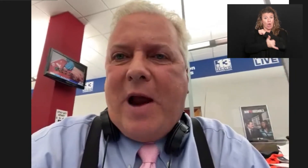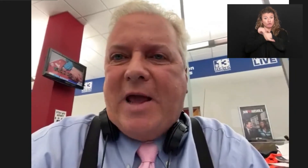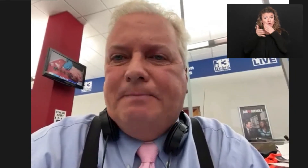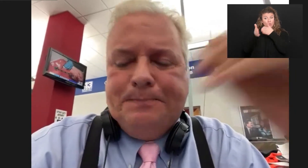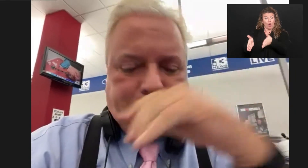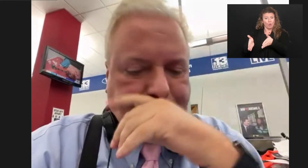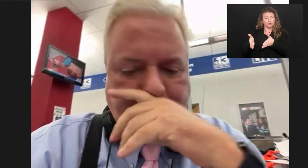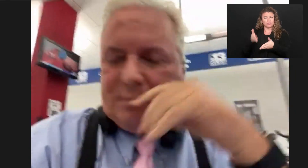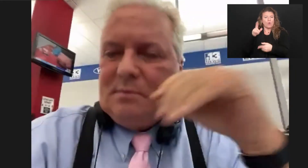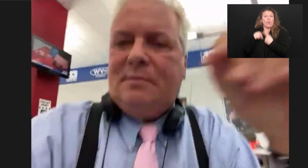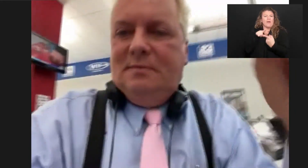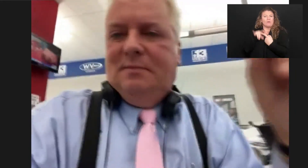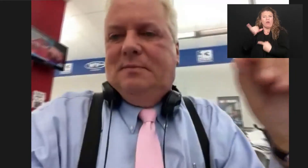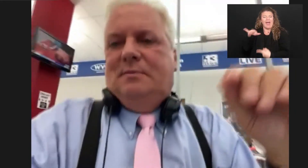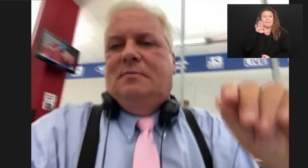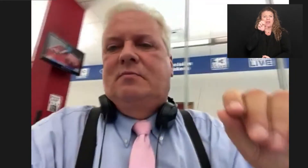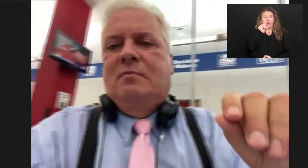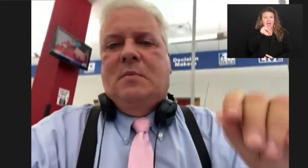and praying?